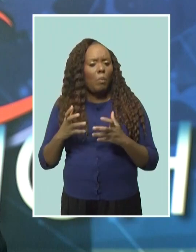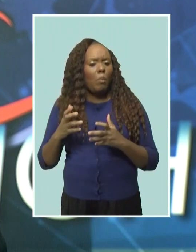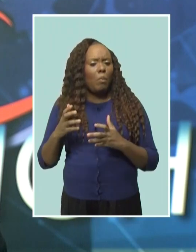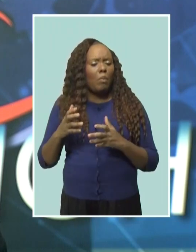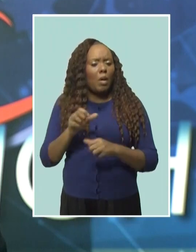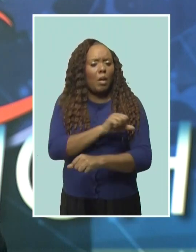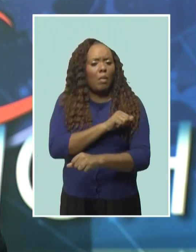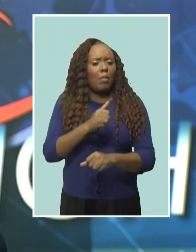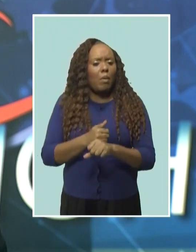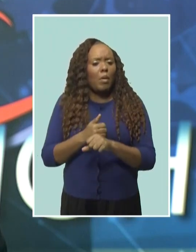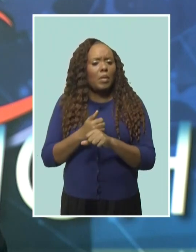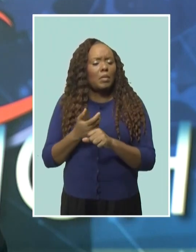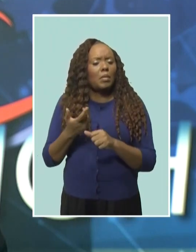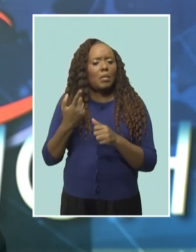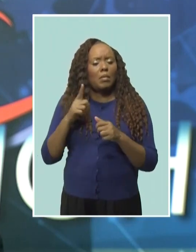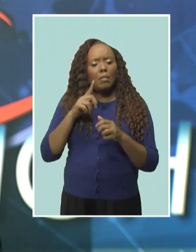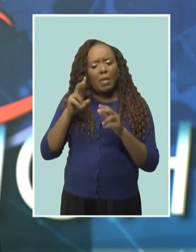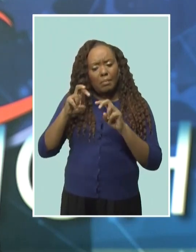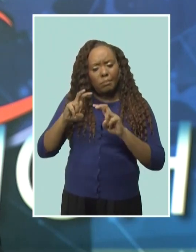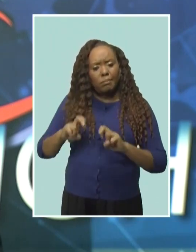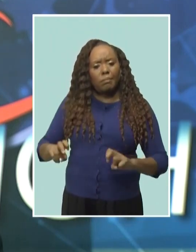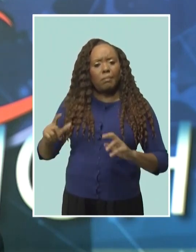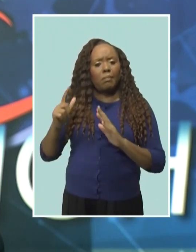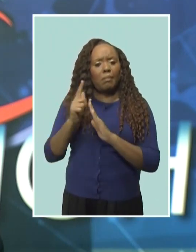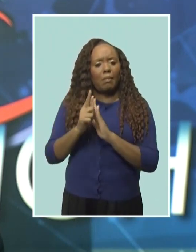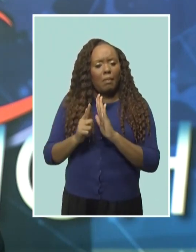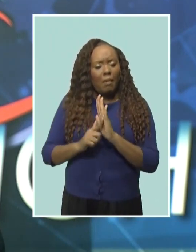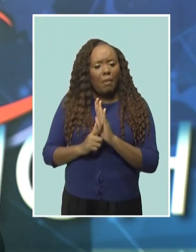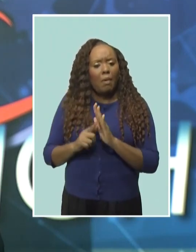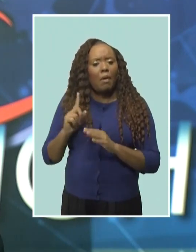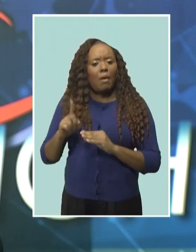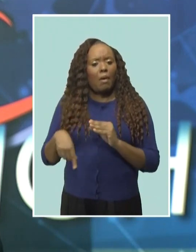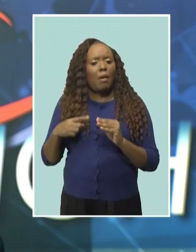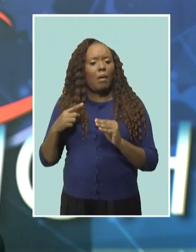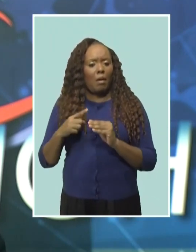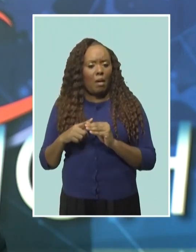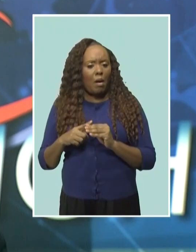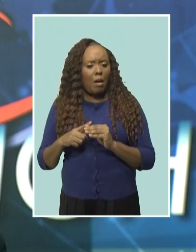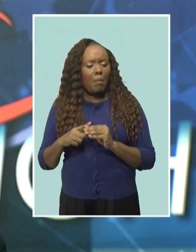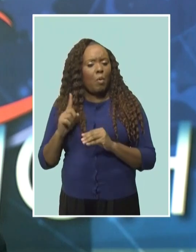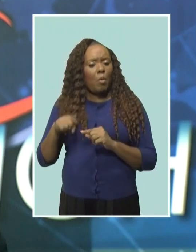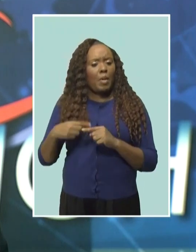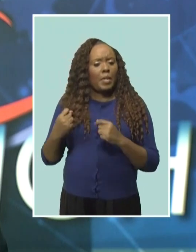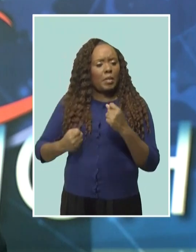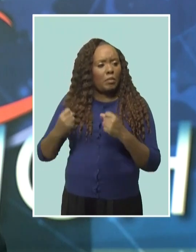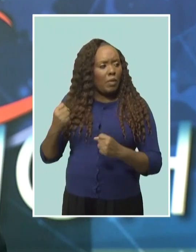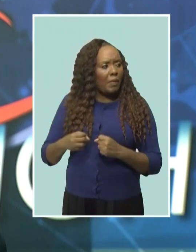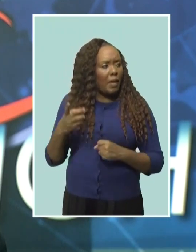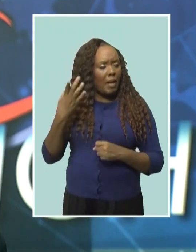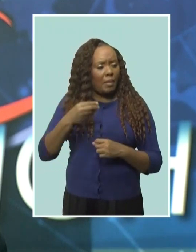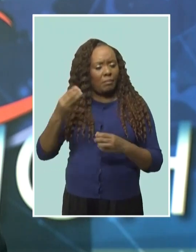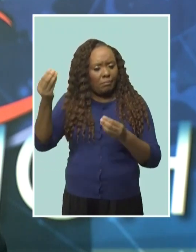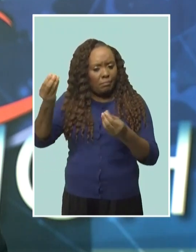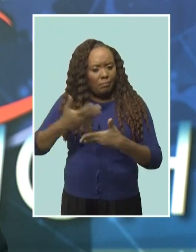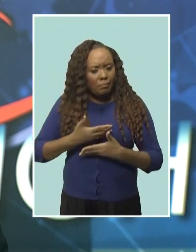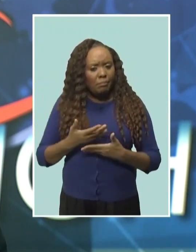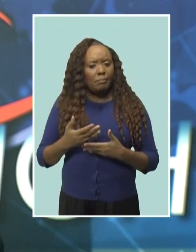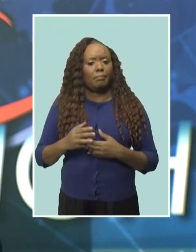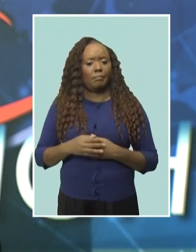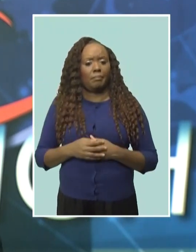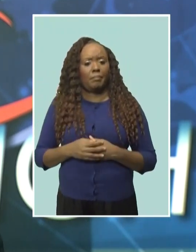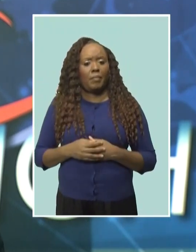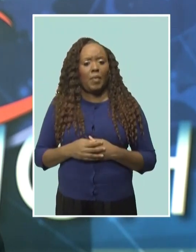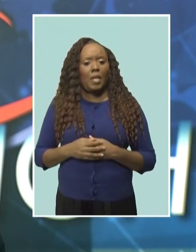operating their CB radios while driving. He notes it's disadvantageous as it limits communications between members